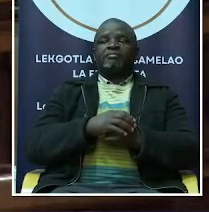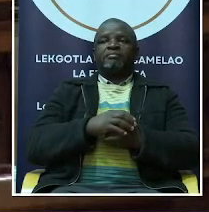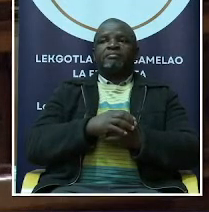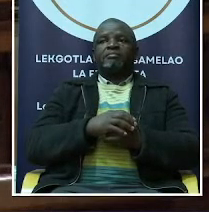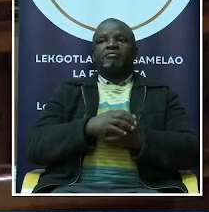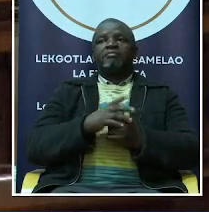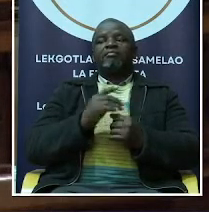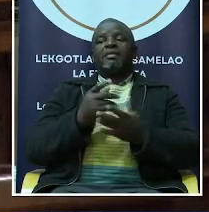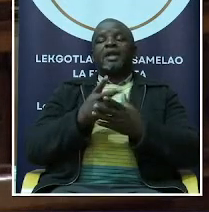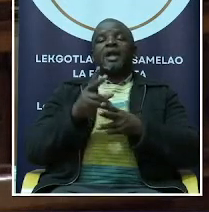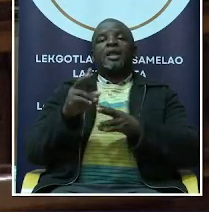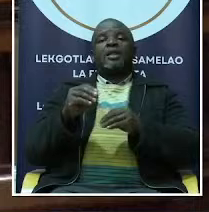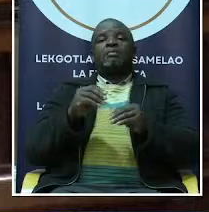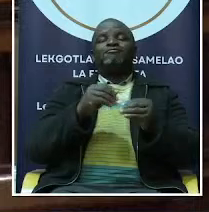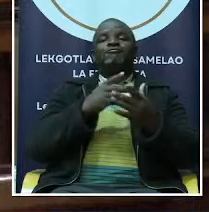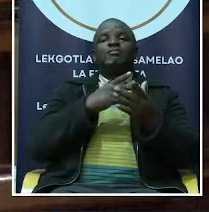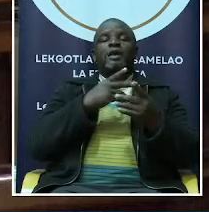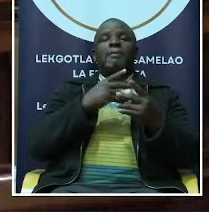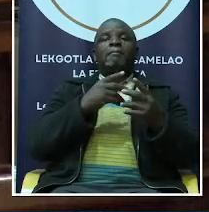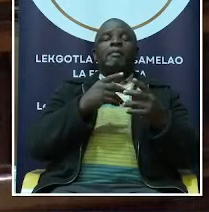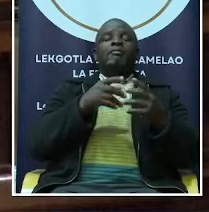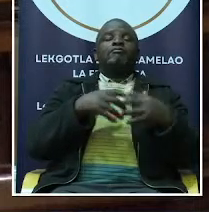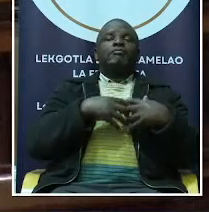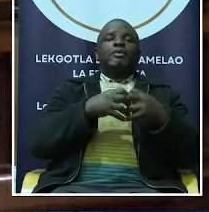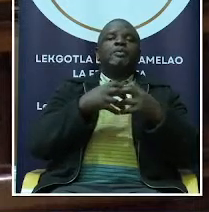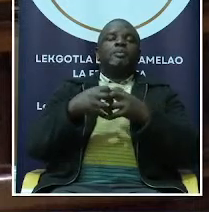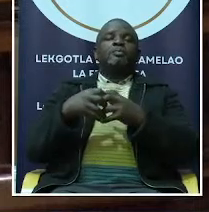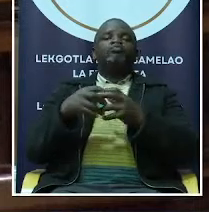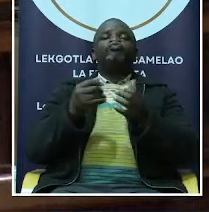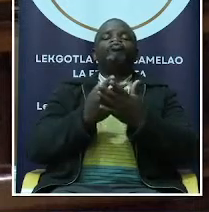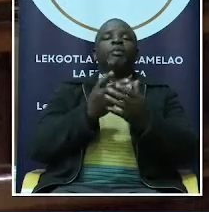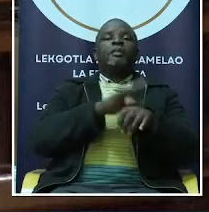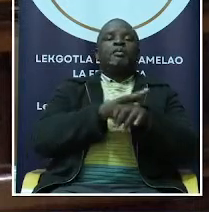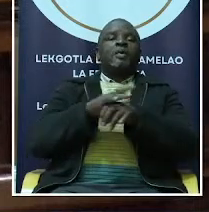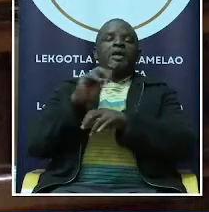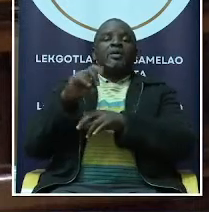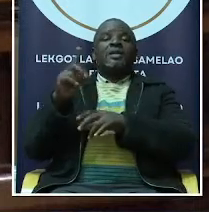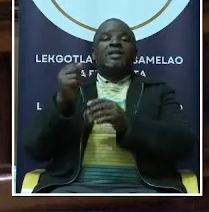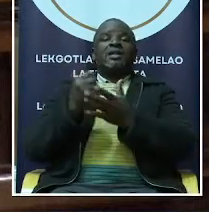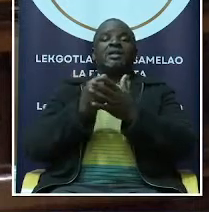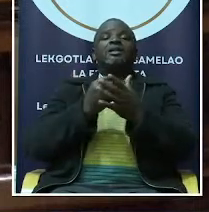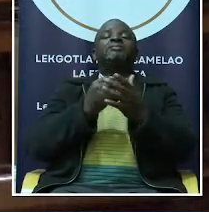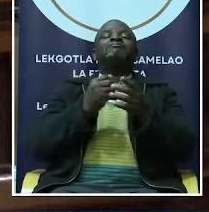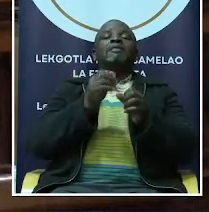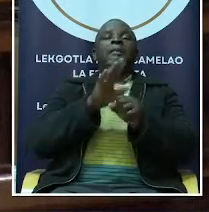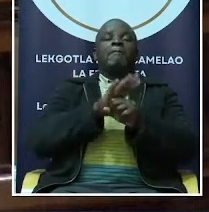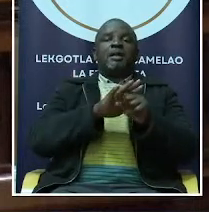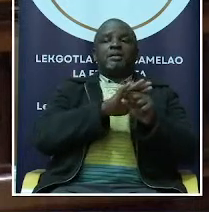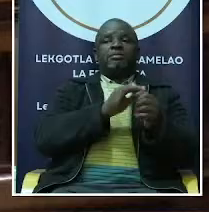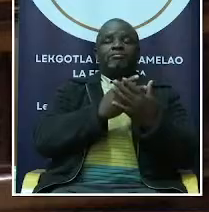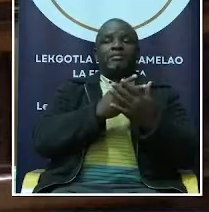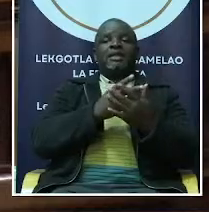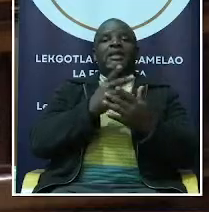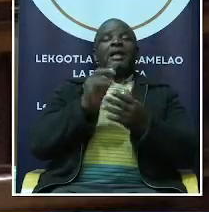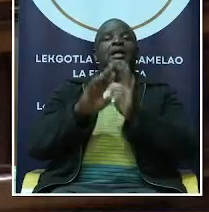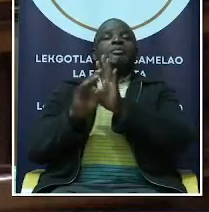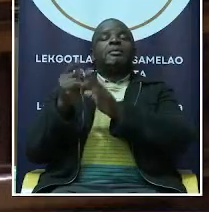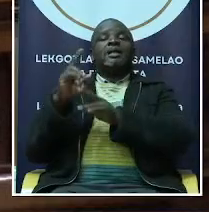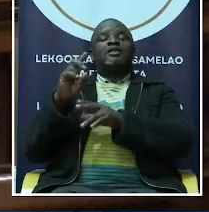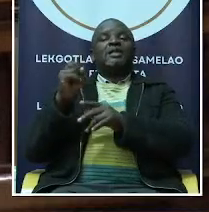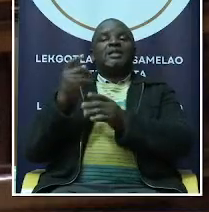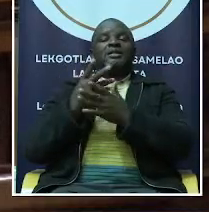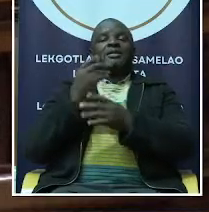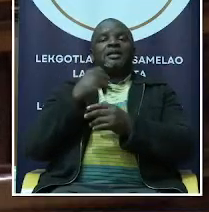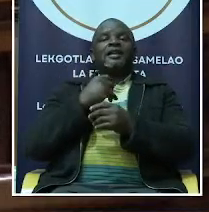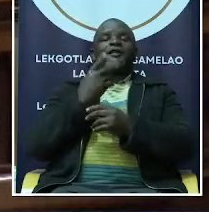And then we also move for the establishment of more NYDA branches. The speaker of the NYDA mentioned that the NYDA